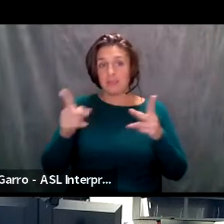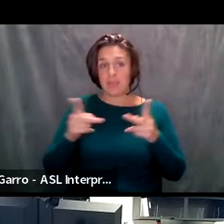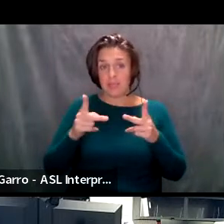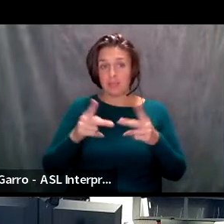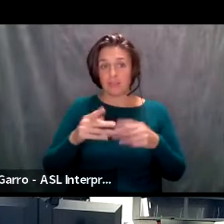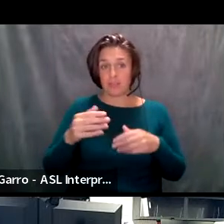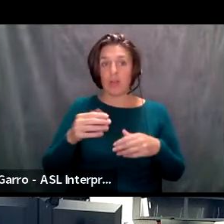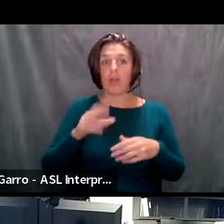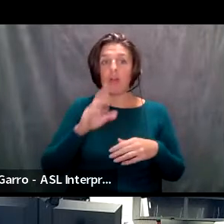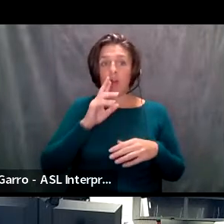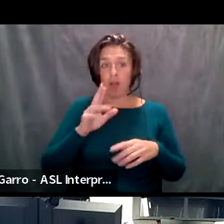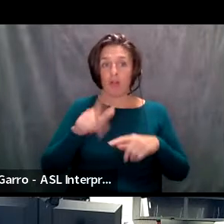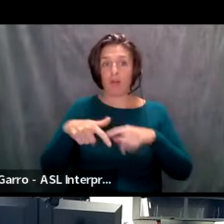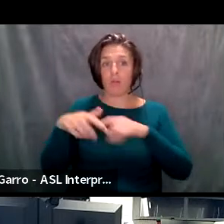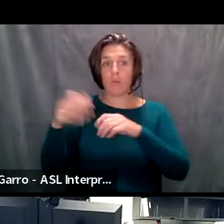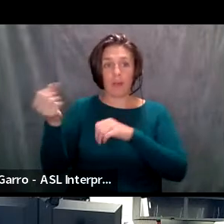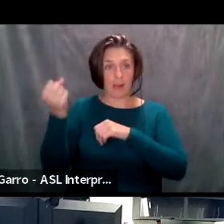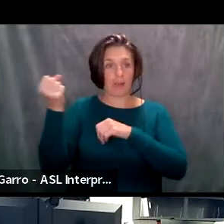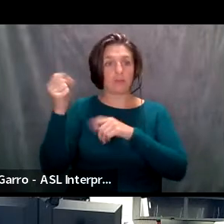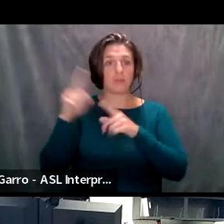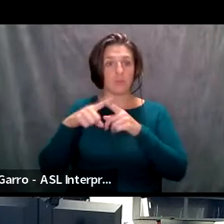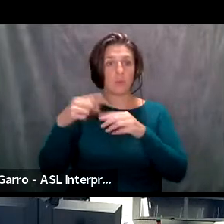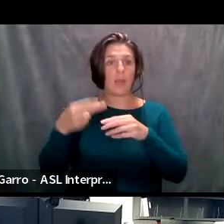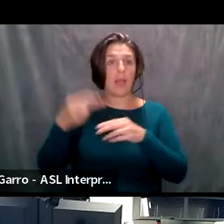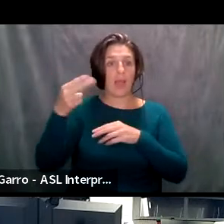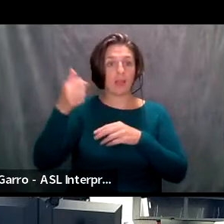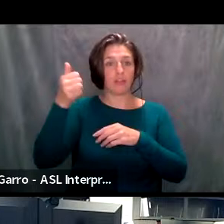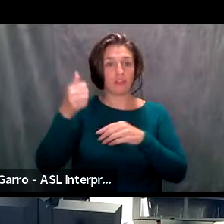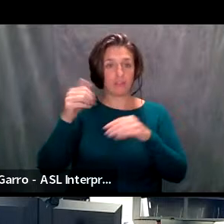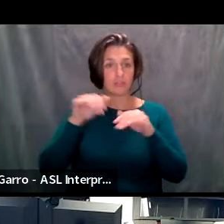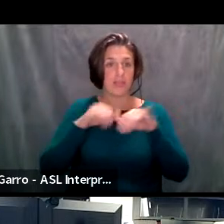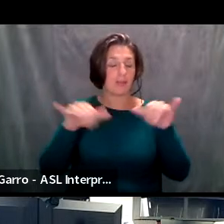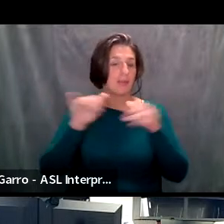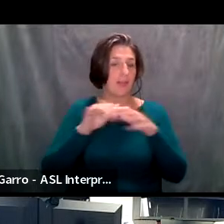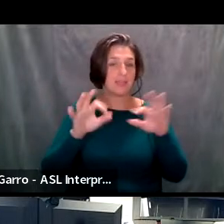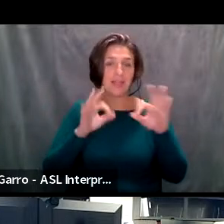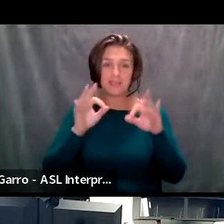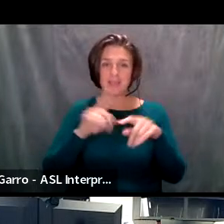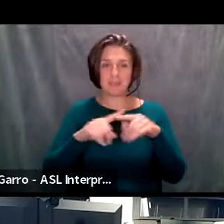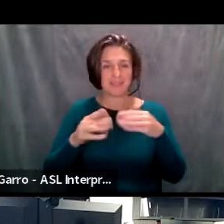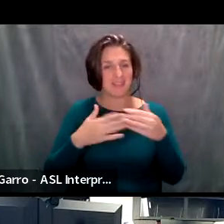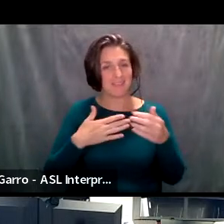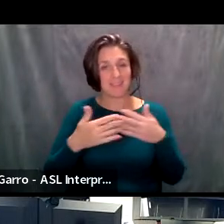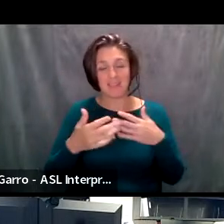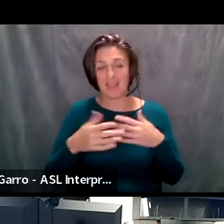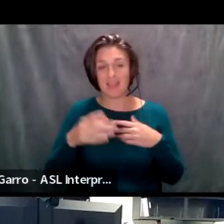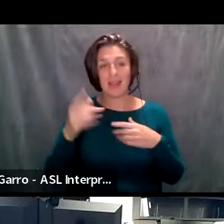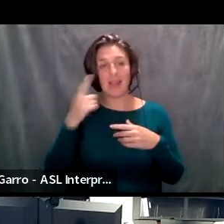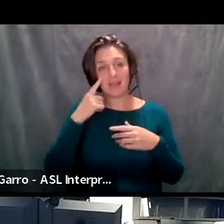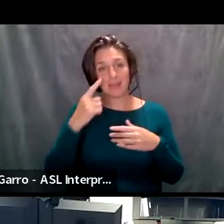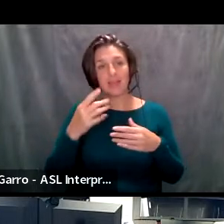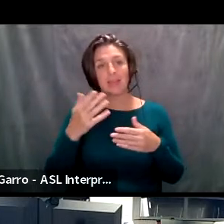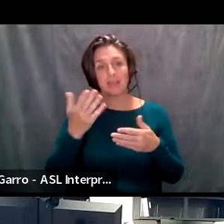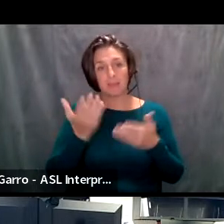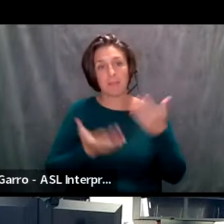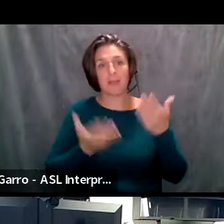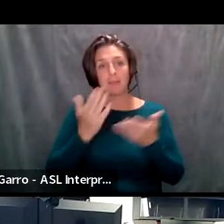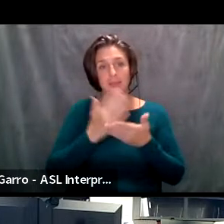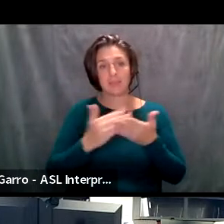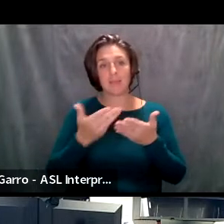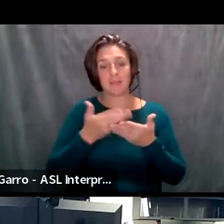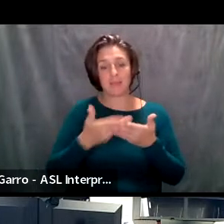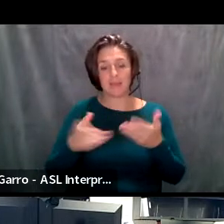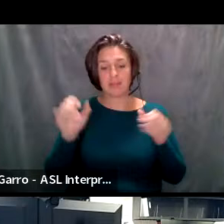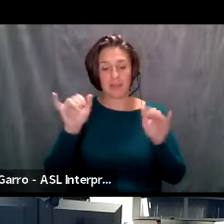higher standard. That's excellent. But, even then, I think there might be some things that might, could